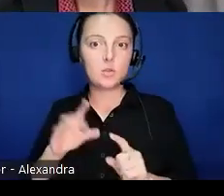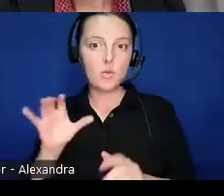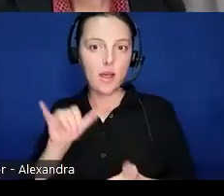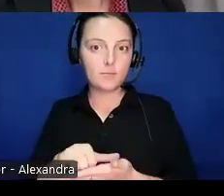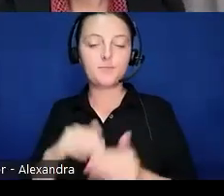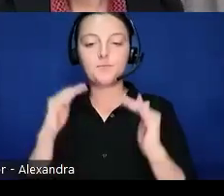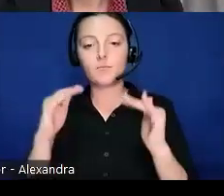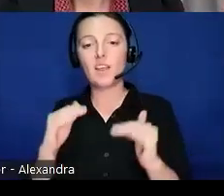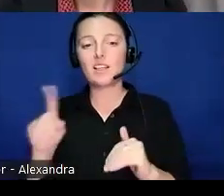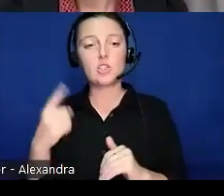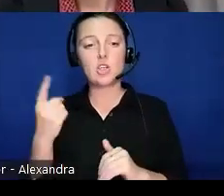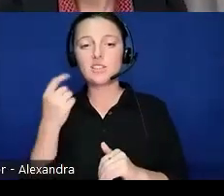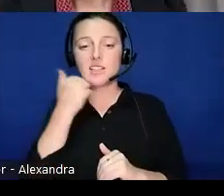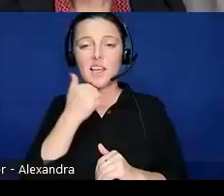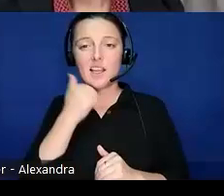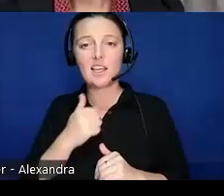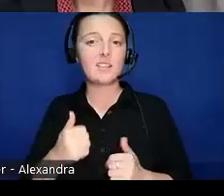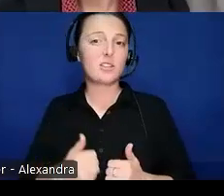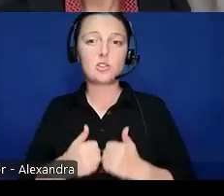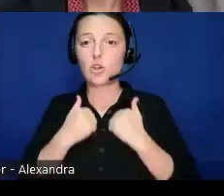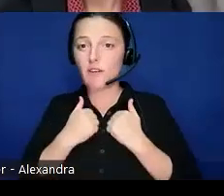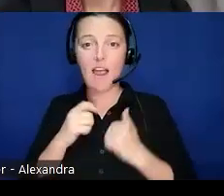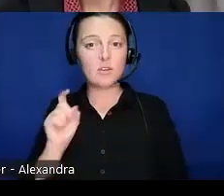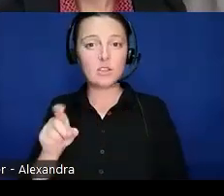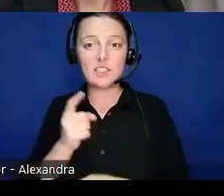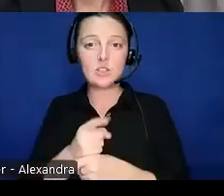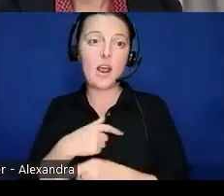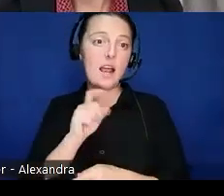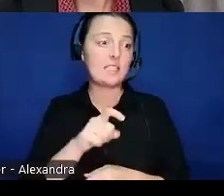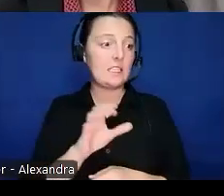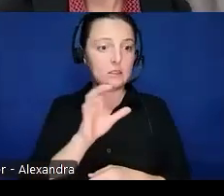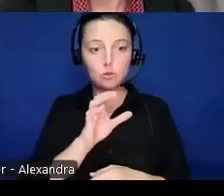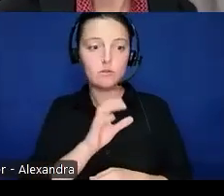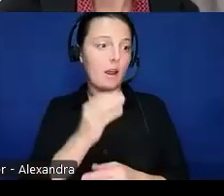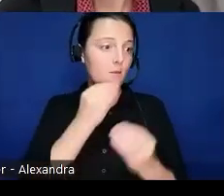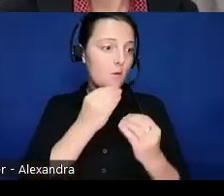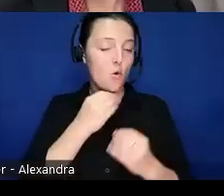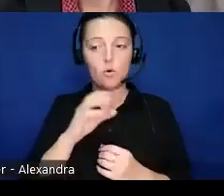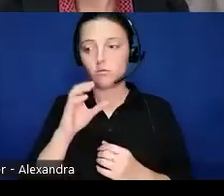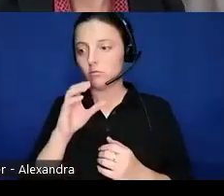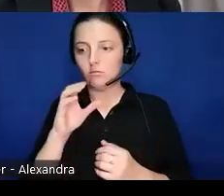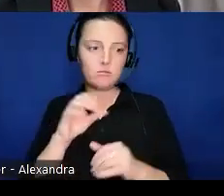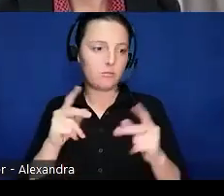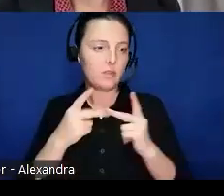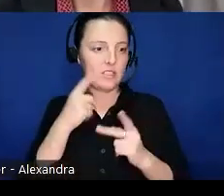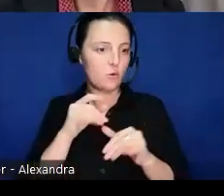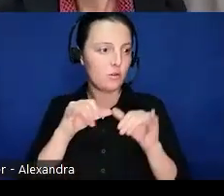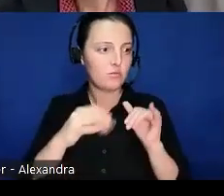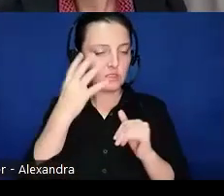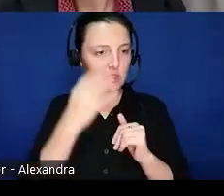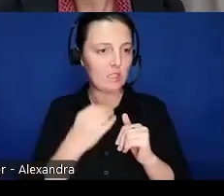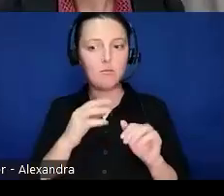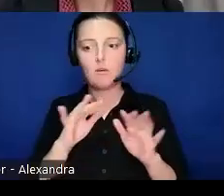daily survival needs, like I need a place to stay, I need to find food, I need to be safe. And these things take priority over going to a mental